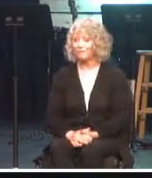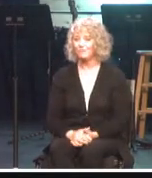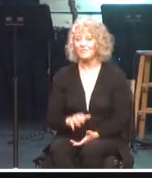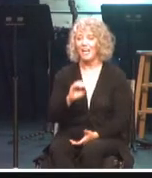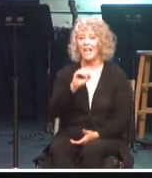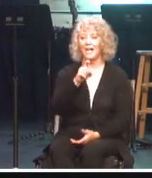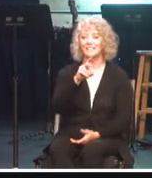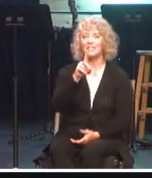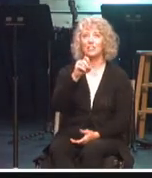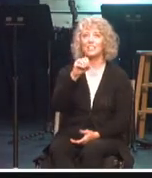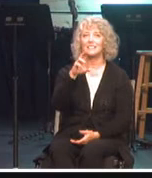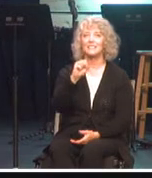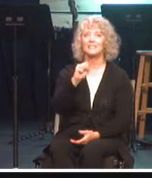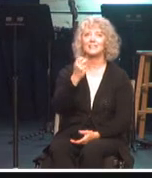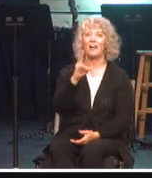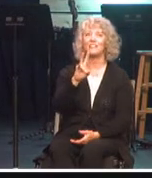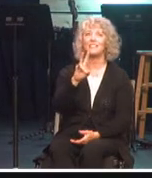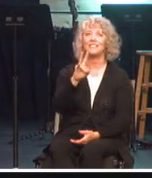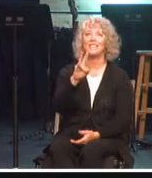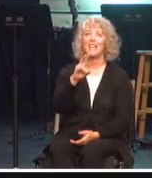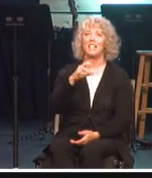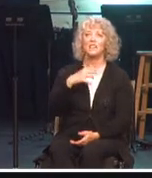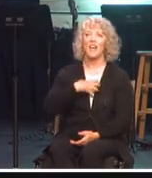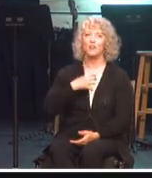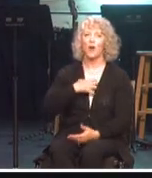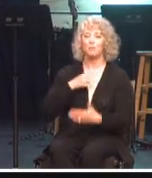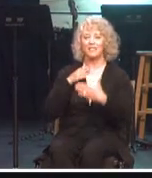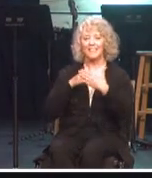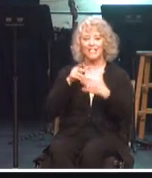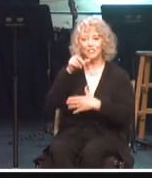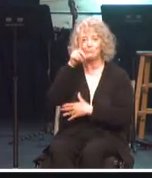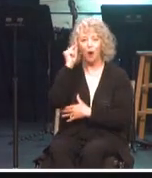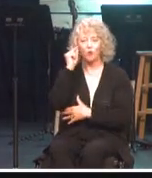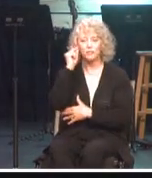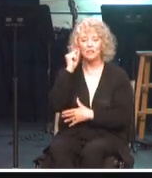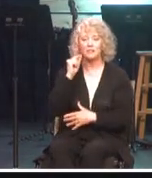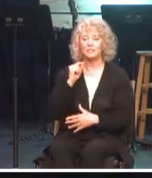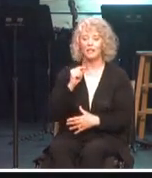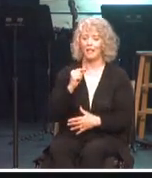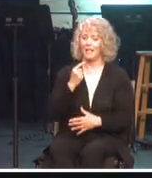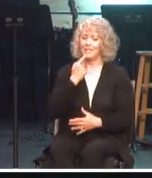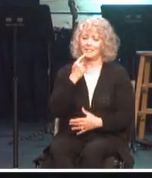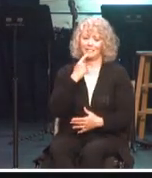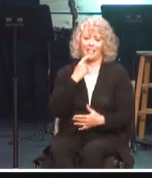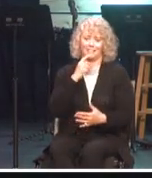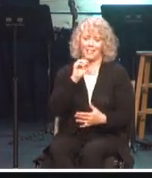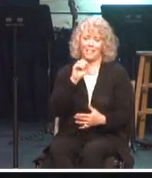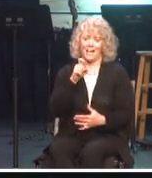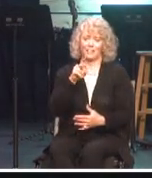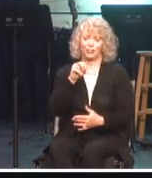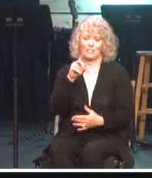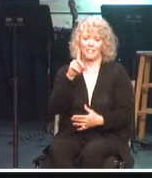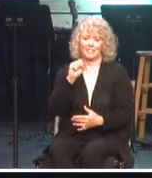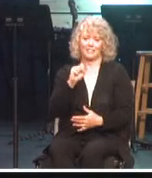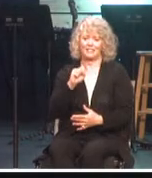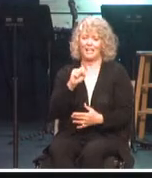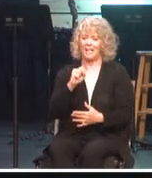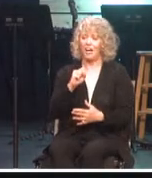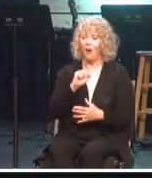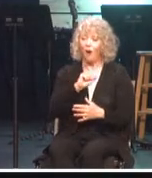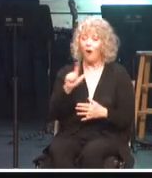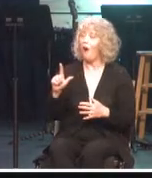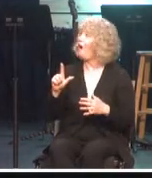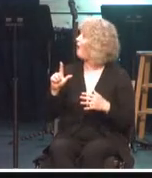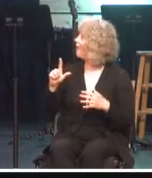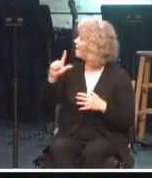Exodus 17, they grumbled against Moses. Numbers 14, all the sons of Israel grumbled against Moses and